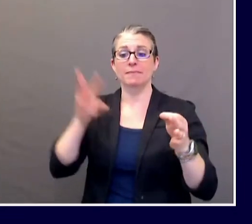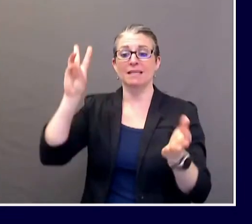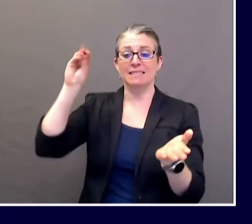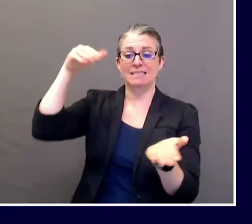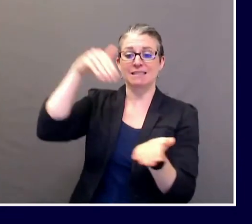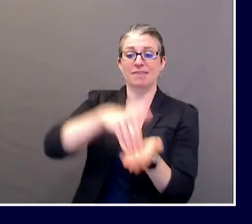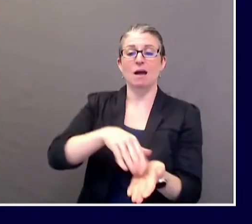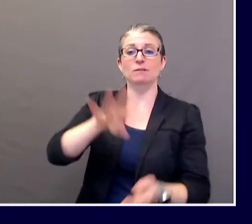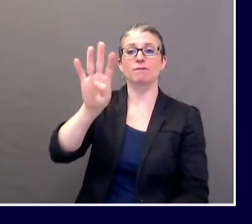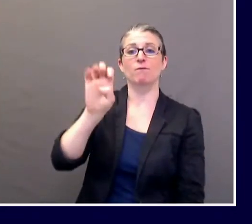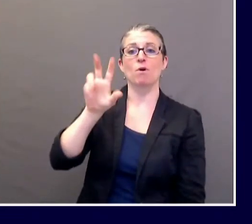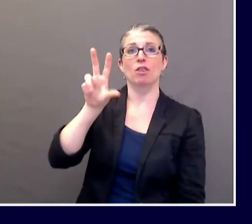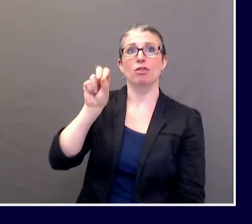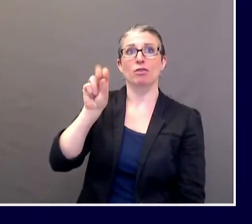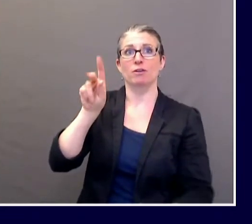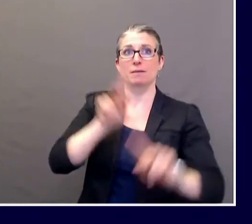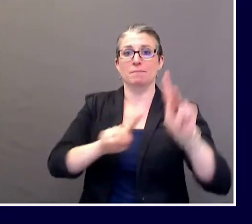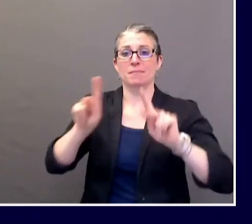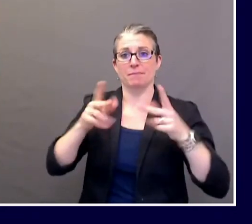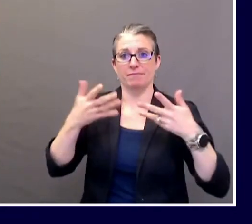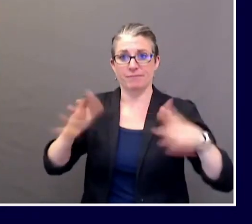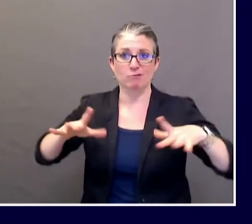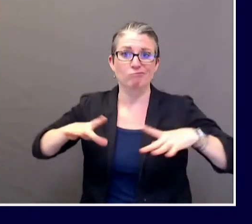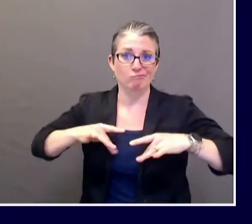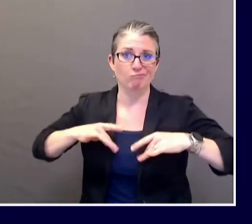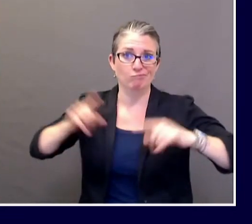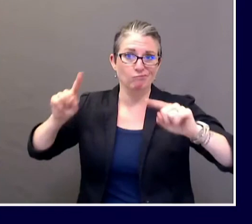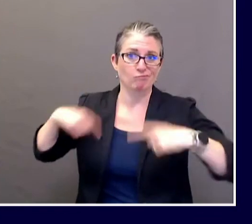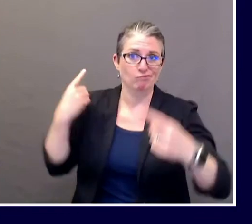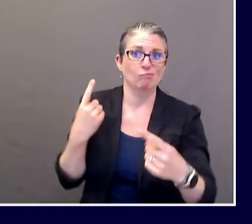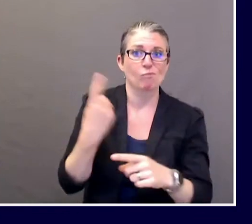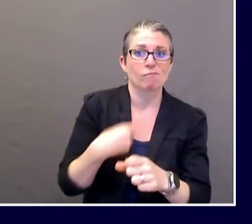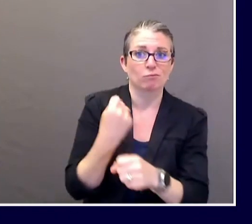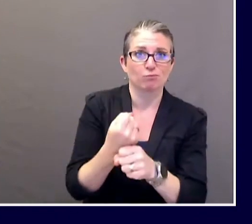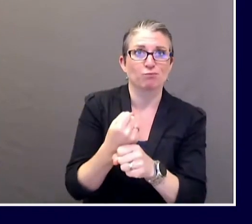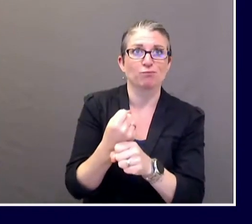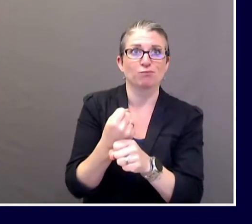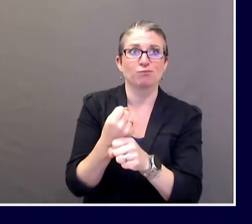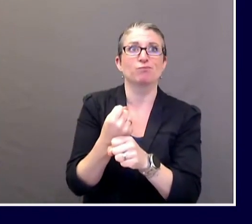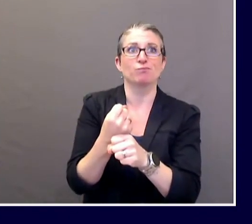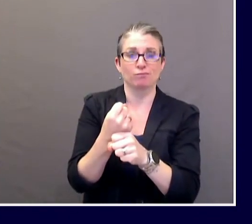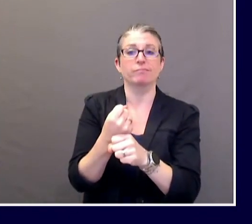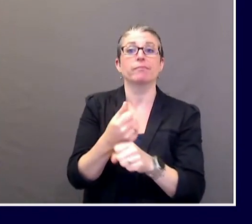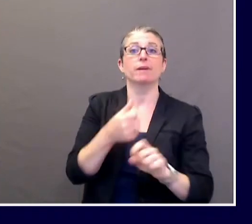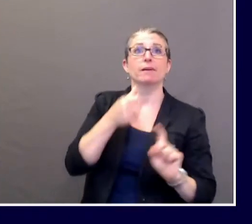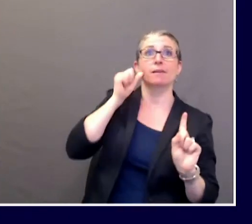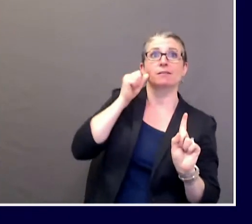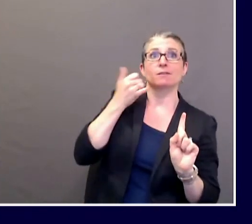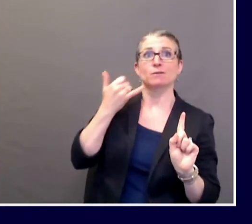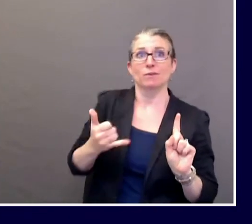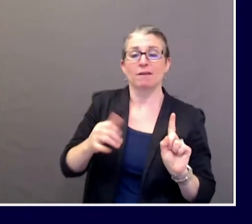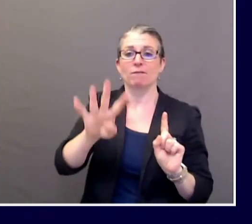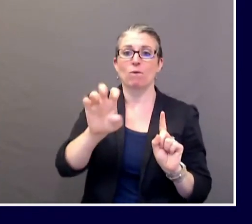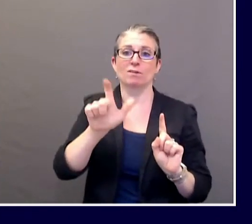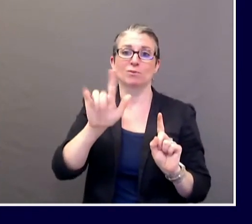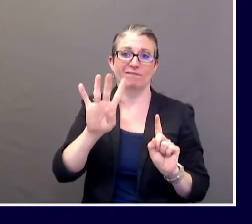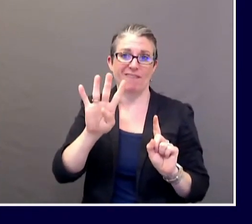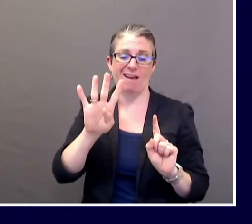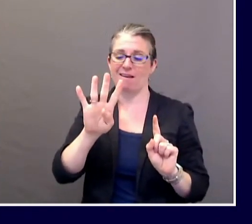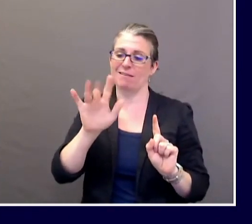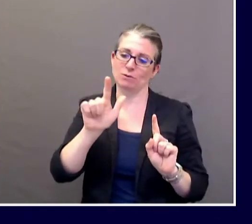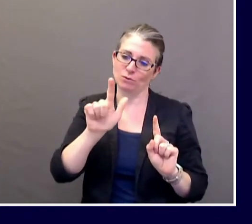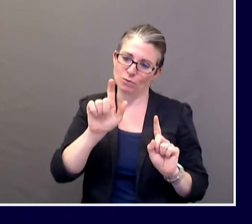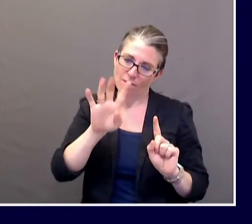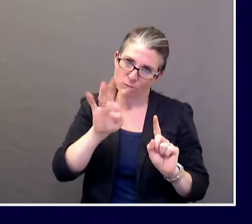60,430 cases of COVID-19 that have been diagnosed, an increase of 425 cases since yesterday. Of